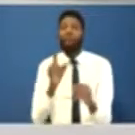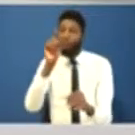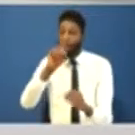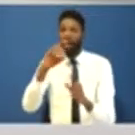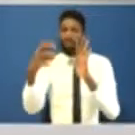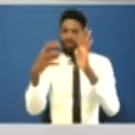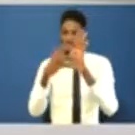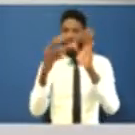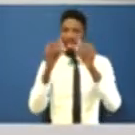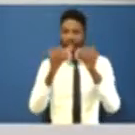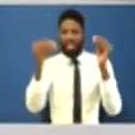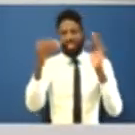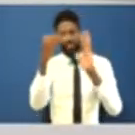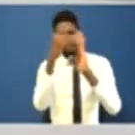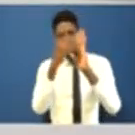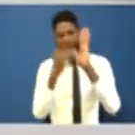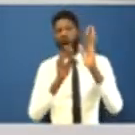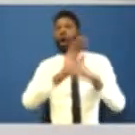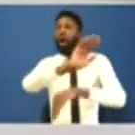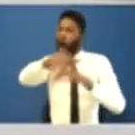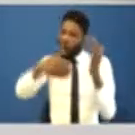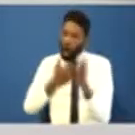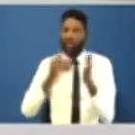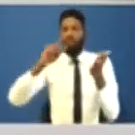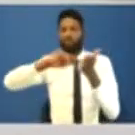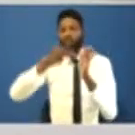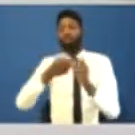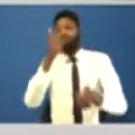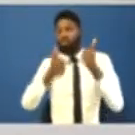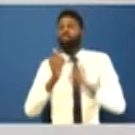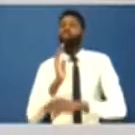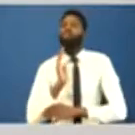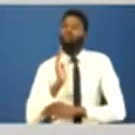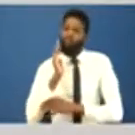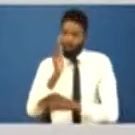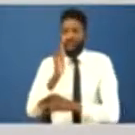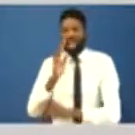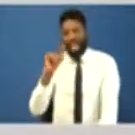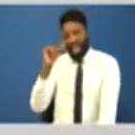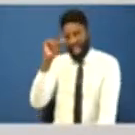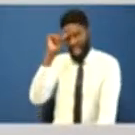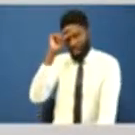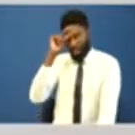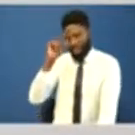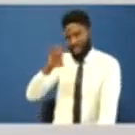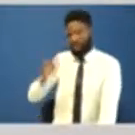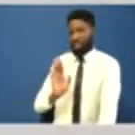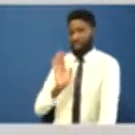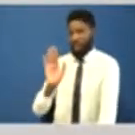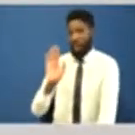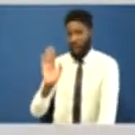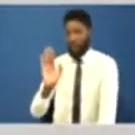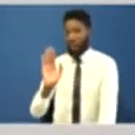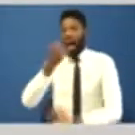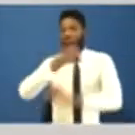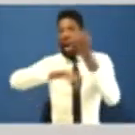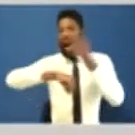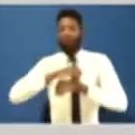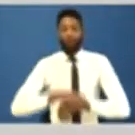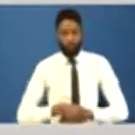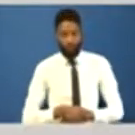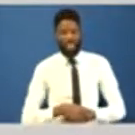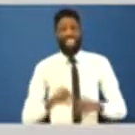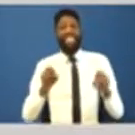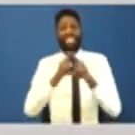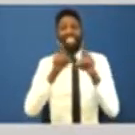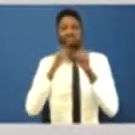every uh every project that is going to be undertaken by the county government and community